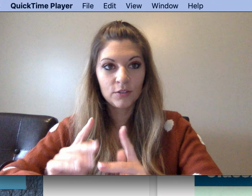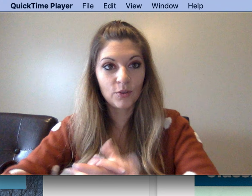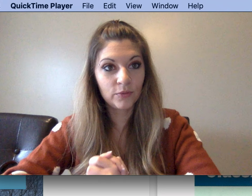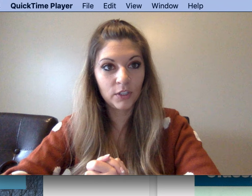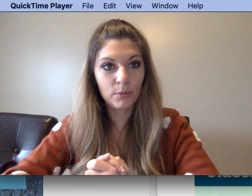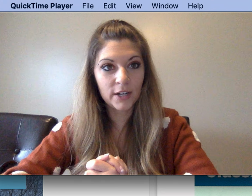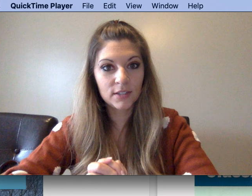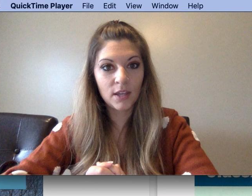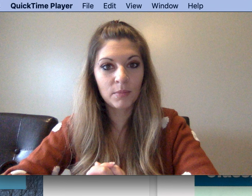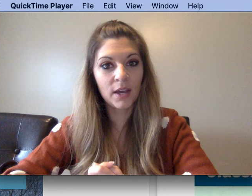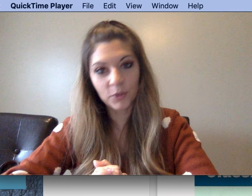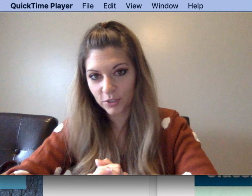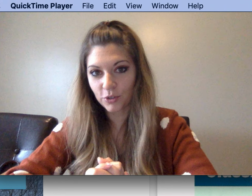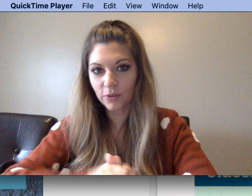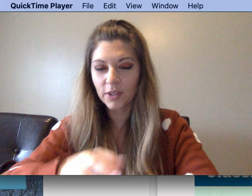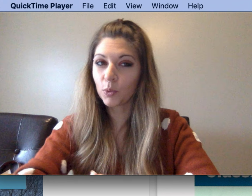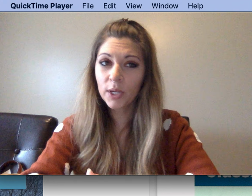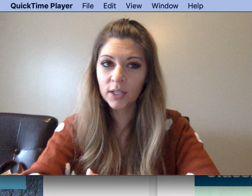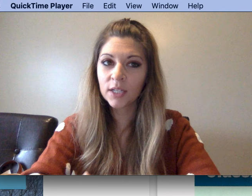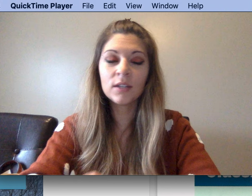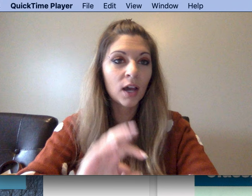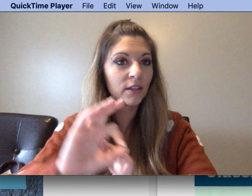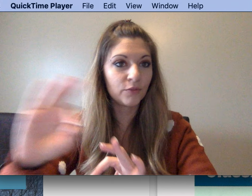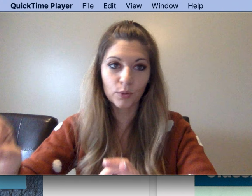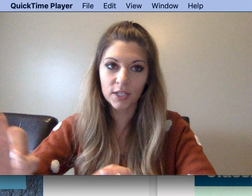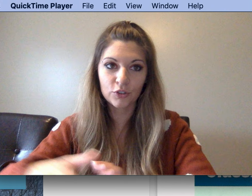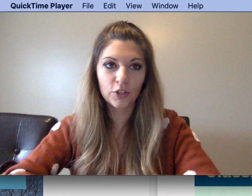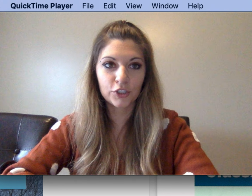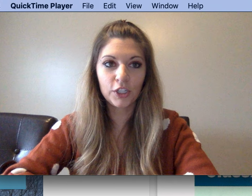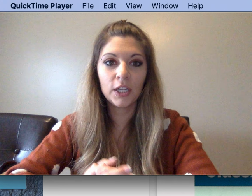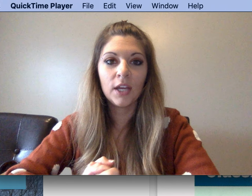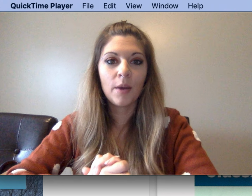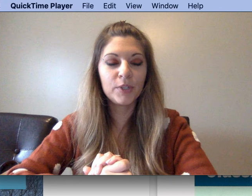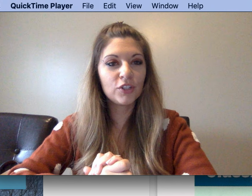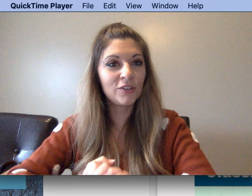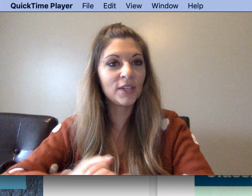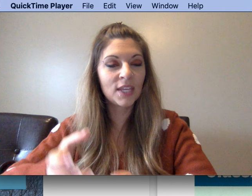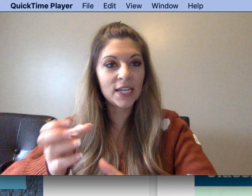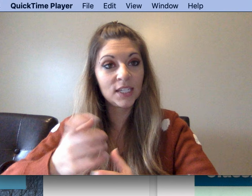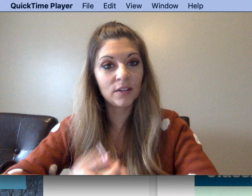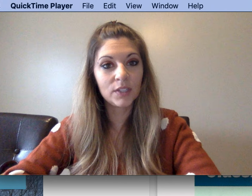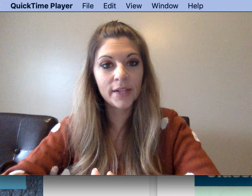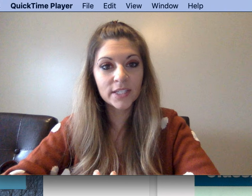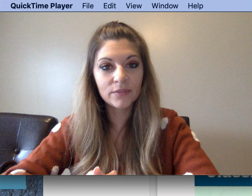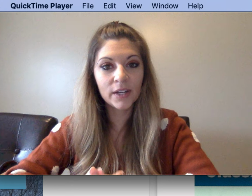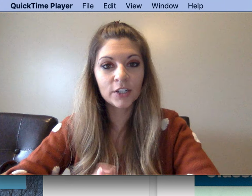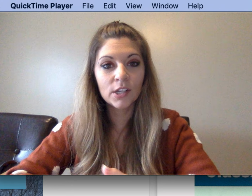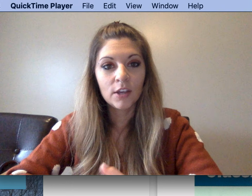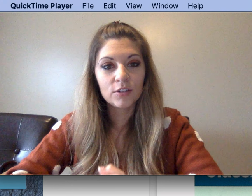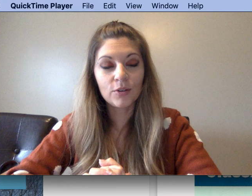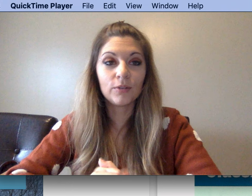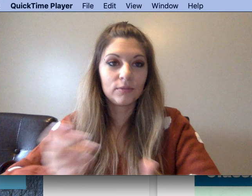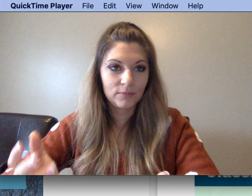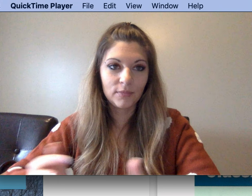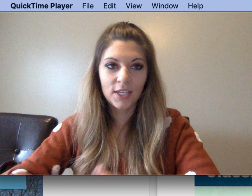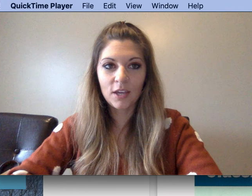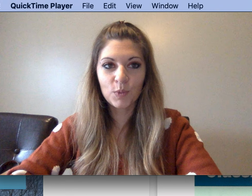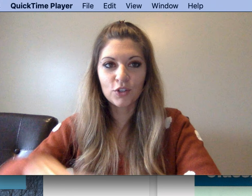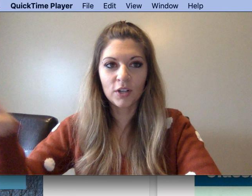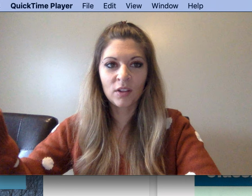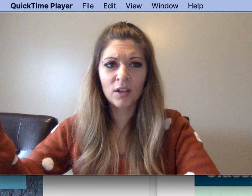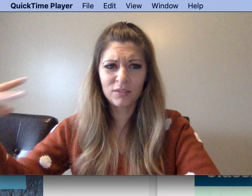Okay, so hopefully you practice them. I'm going to go over them quickly, not in full sentence structure, but just so you get the idea of the classifier. So